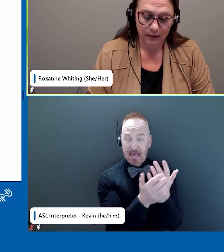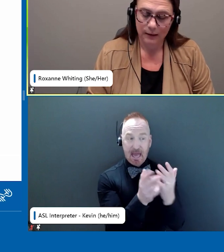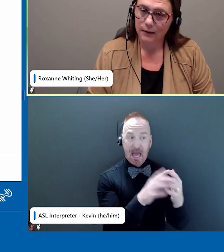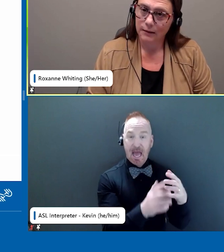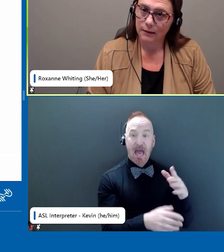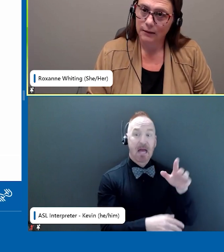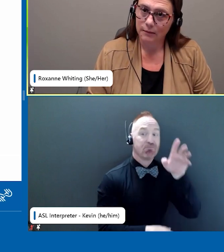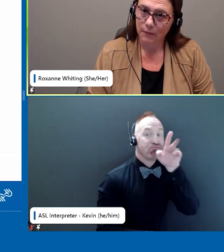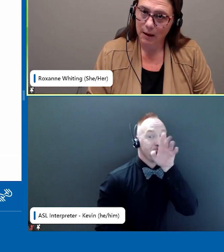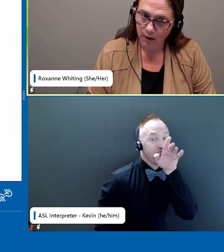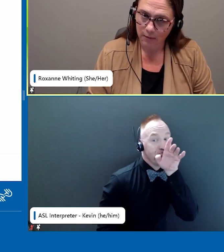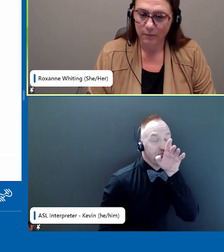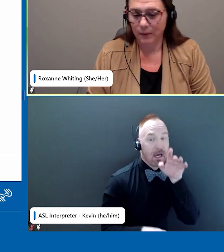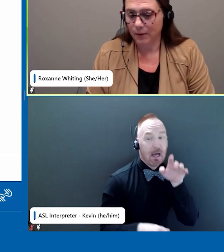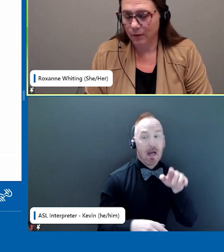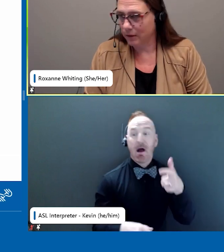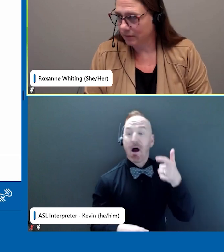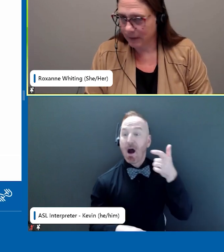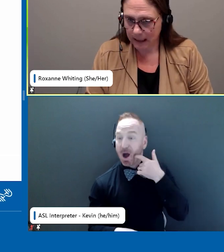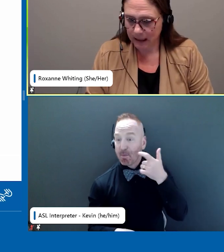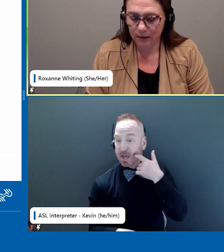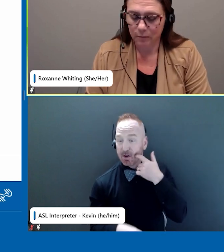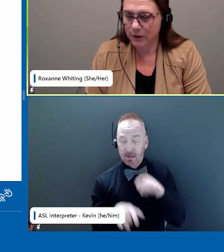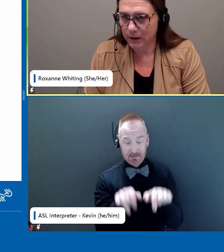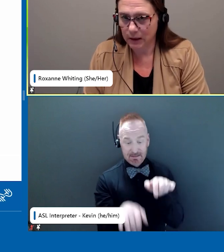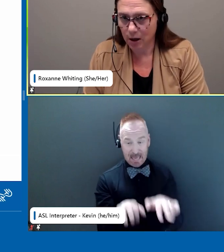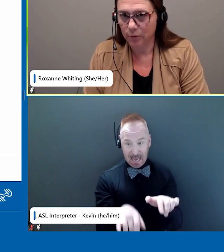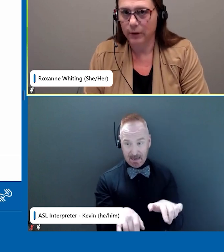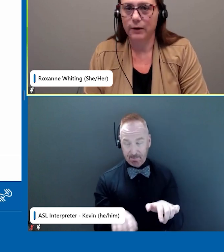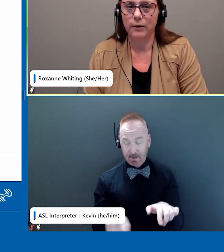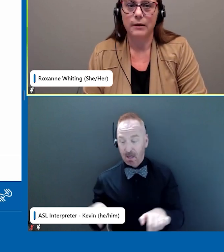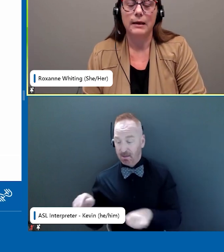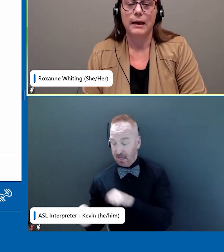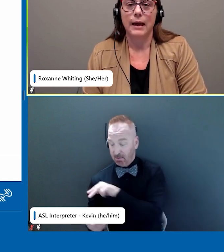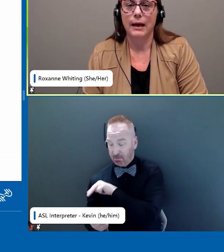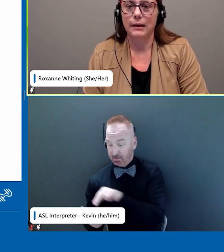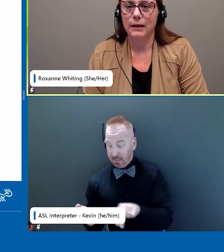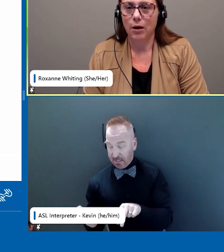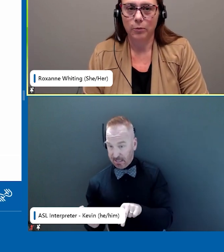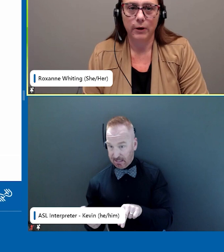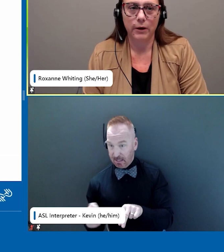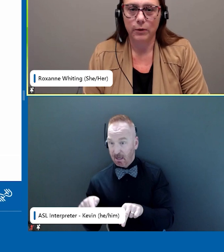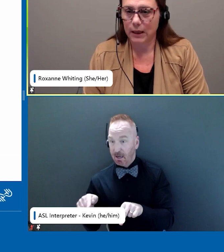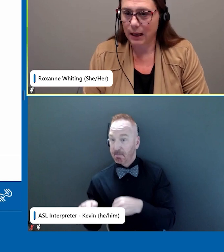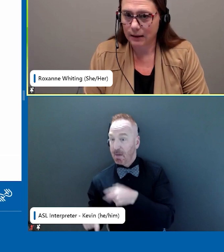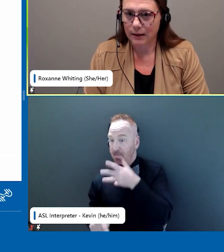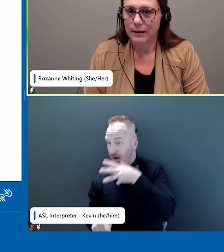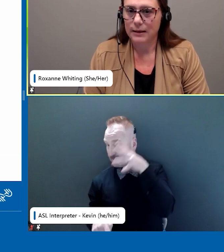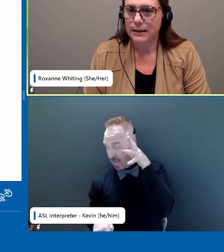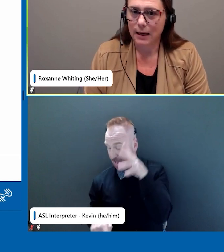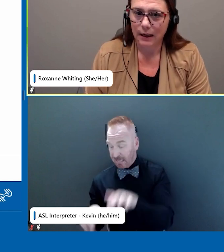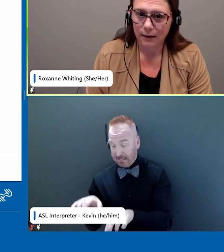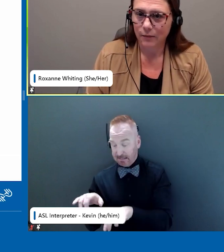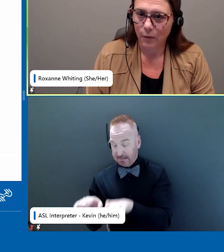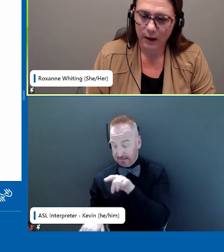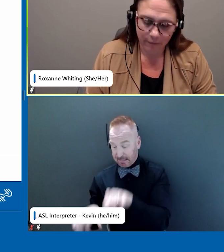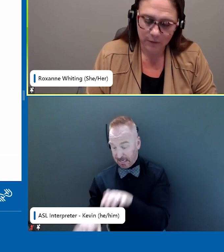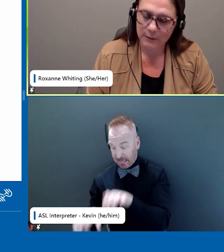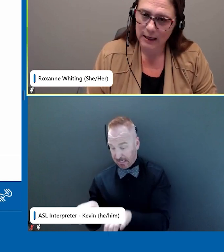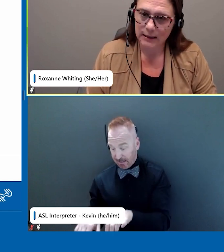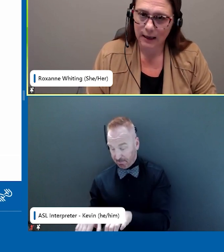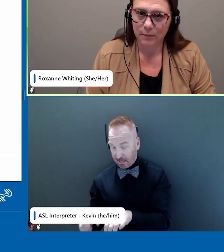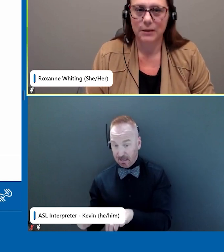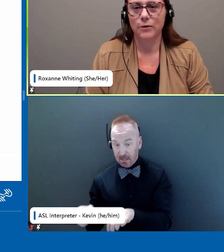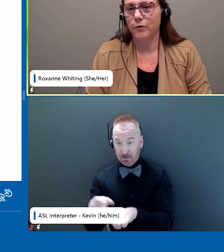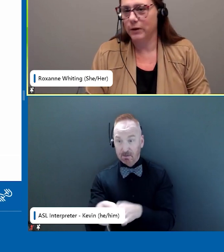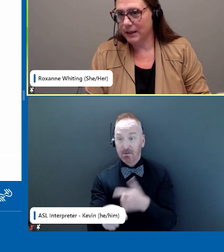between my mom or my dad, between the operator, and the operator would then say whatever was